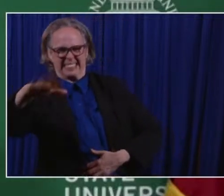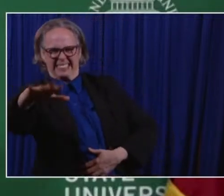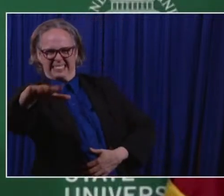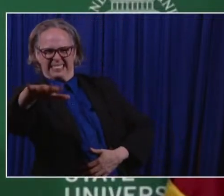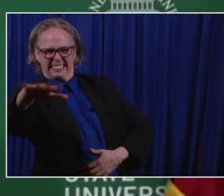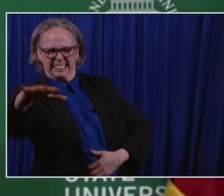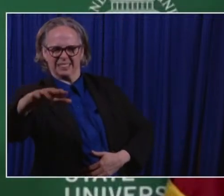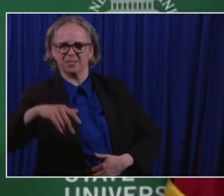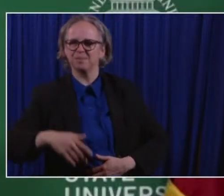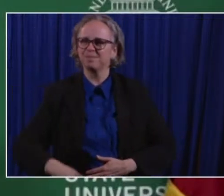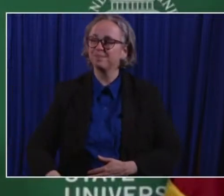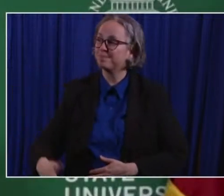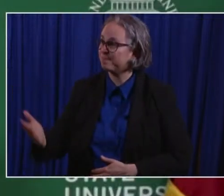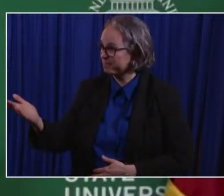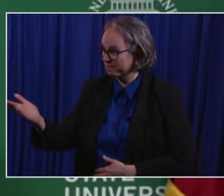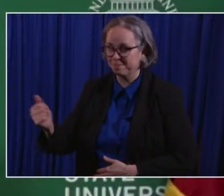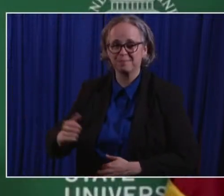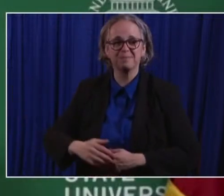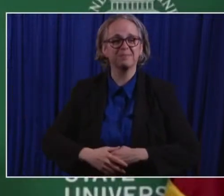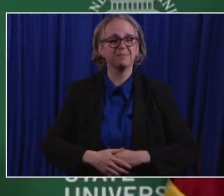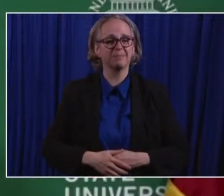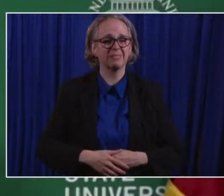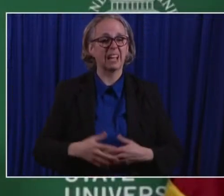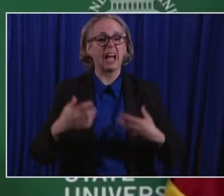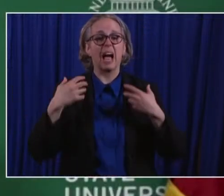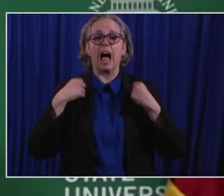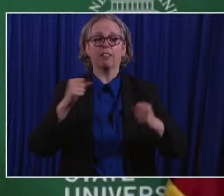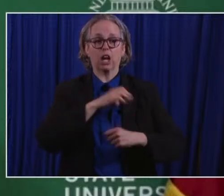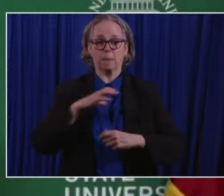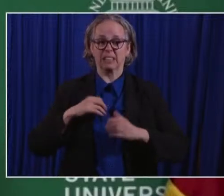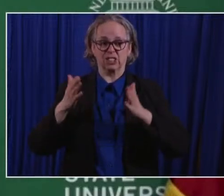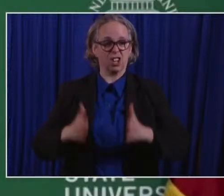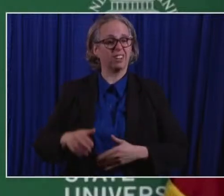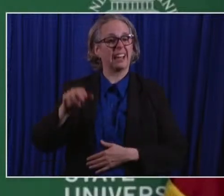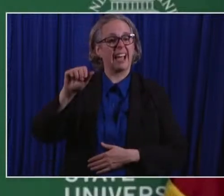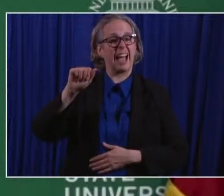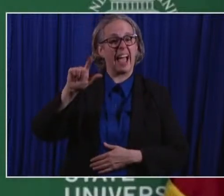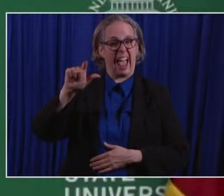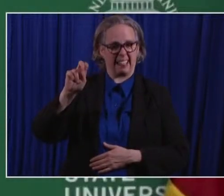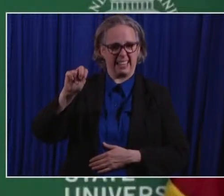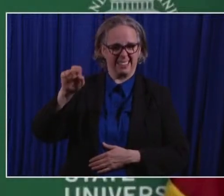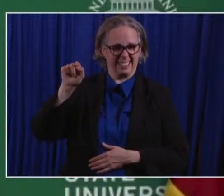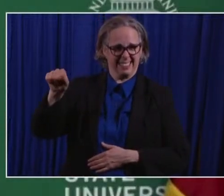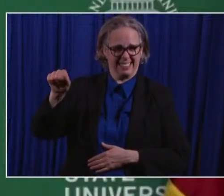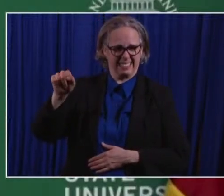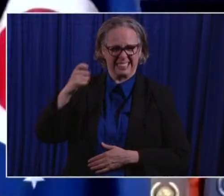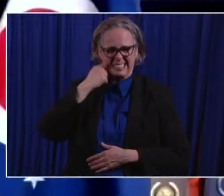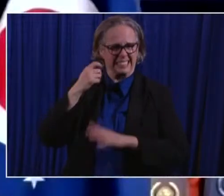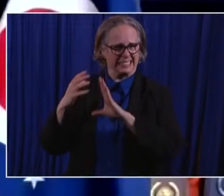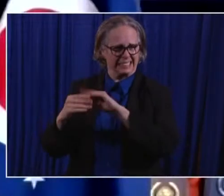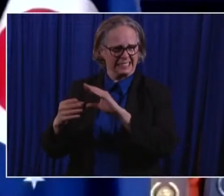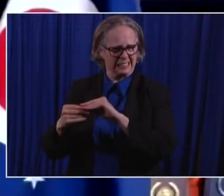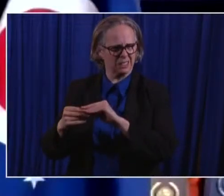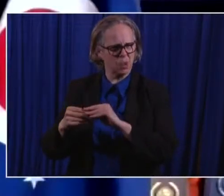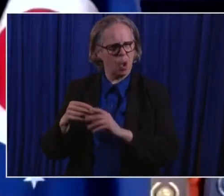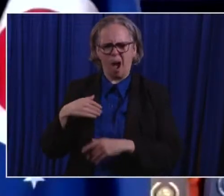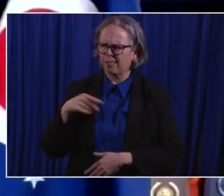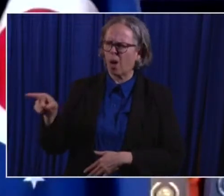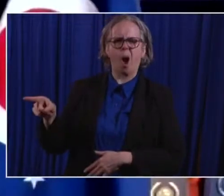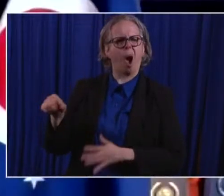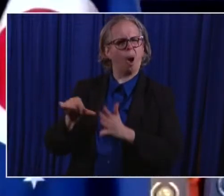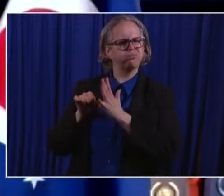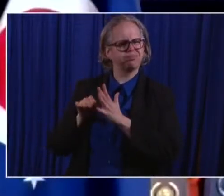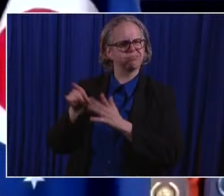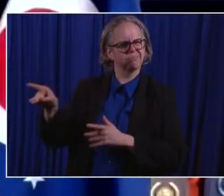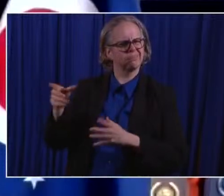what Health Commissioner Allen said earlier to be very compelling, because we know that there's this group of